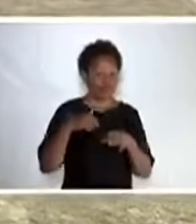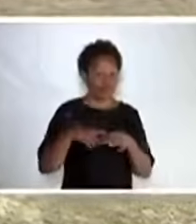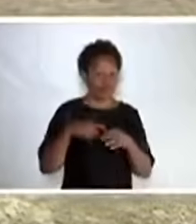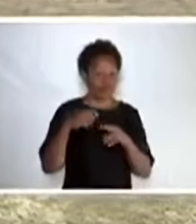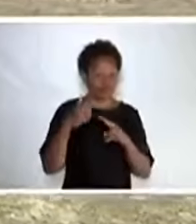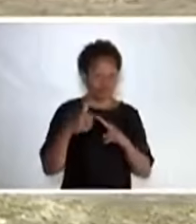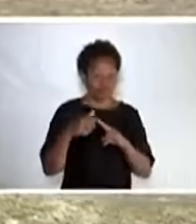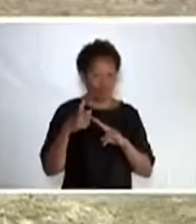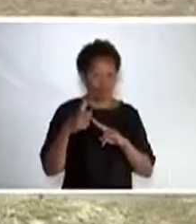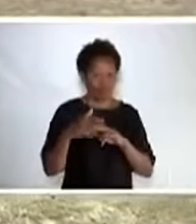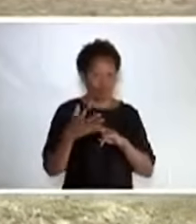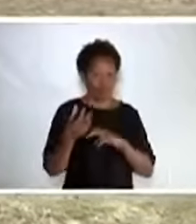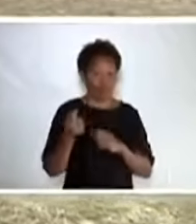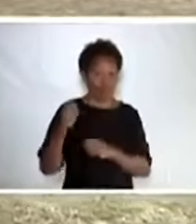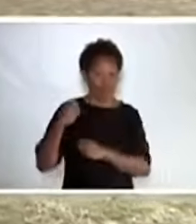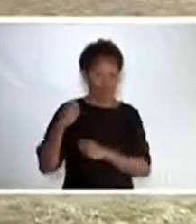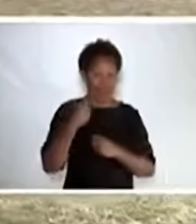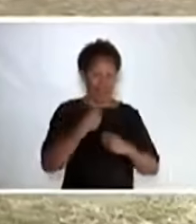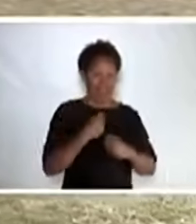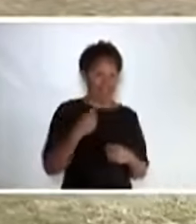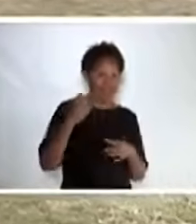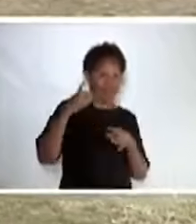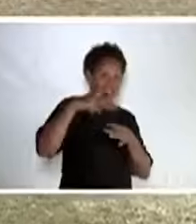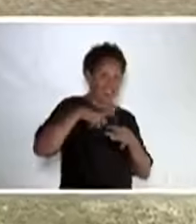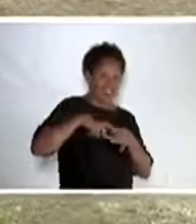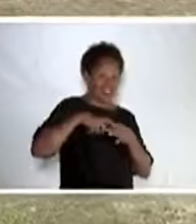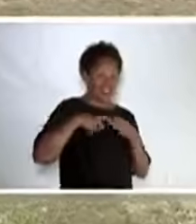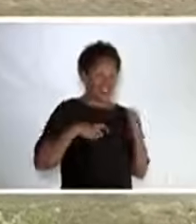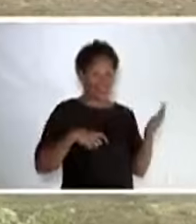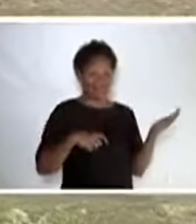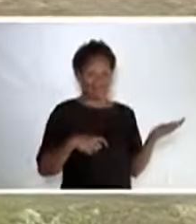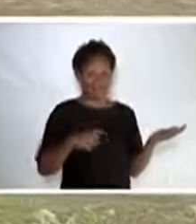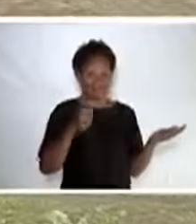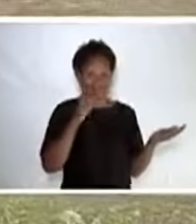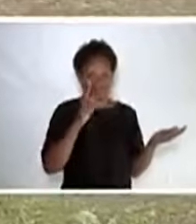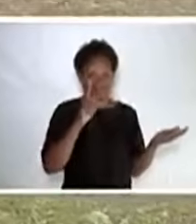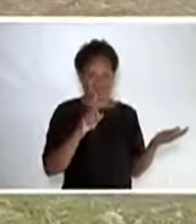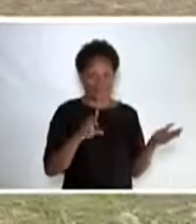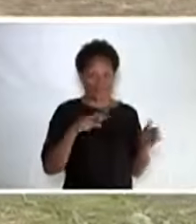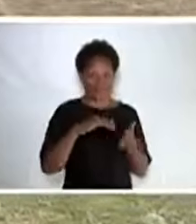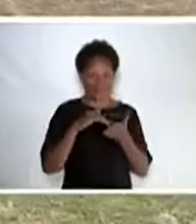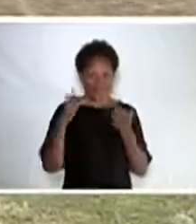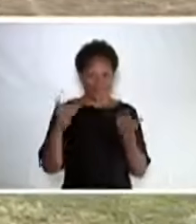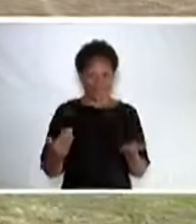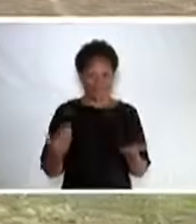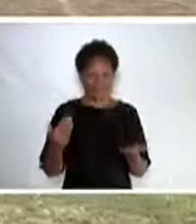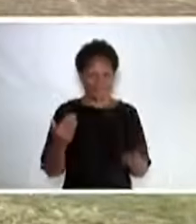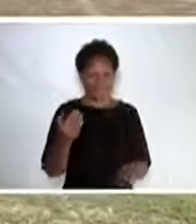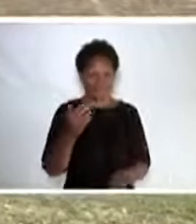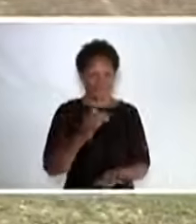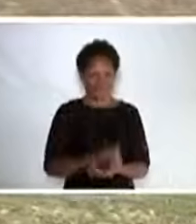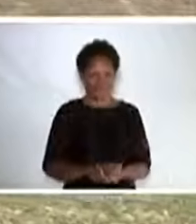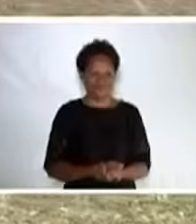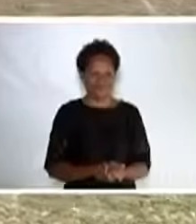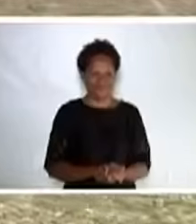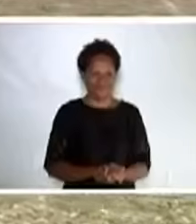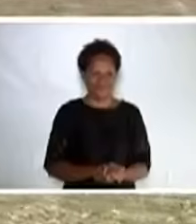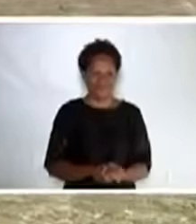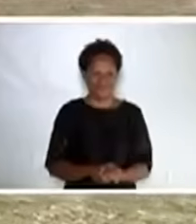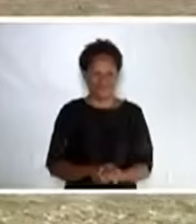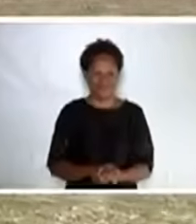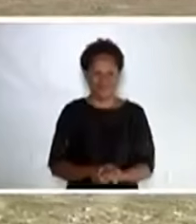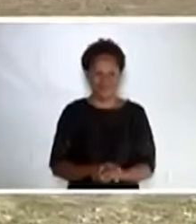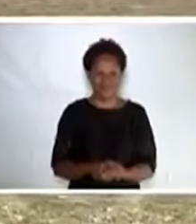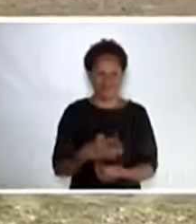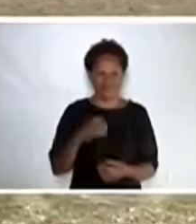ngo o ira na le ni matai valu rongo ani nanda benua le ni matai valu wai kakina o ira na le ni matai valu benua na